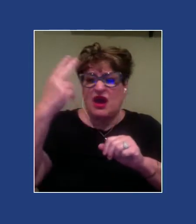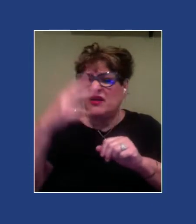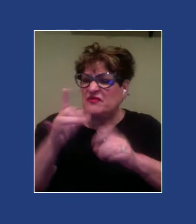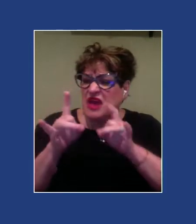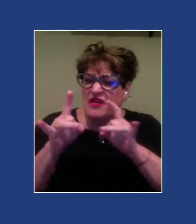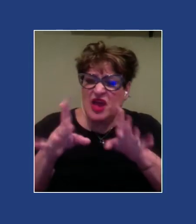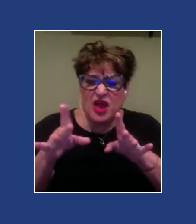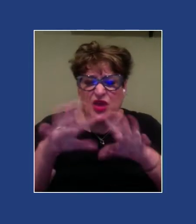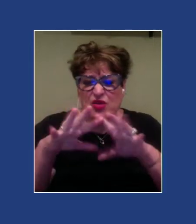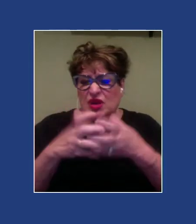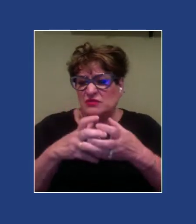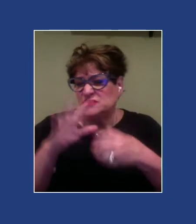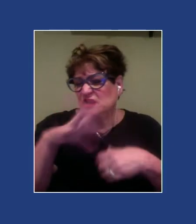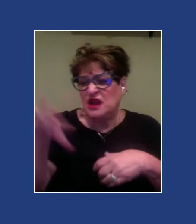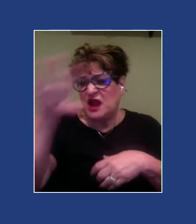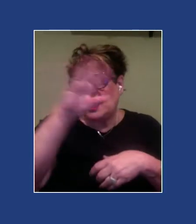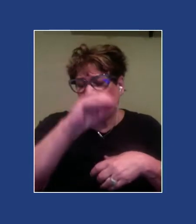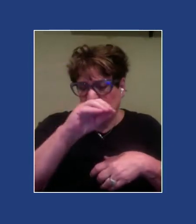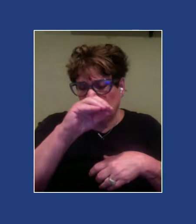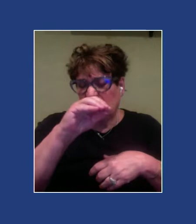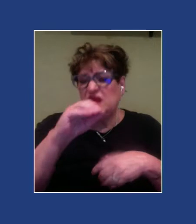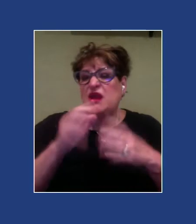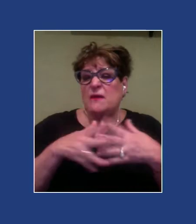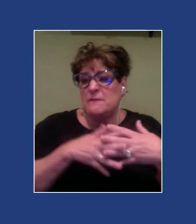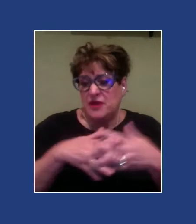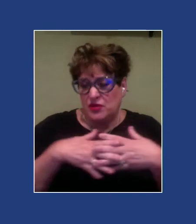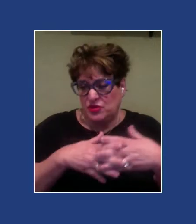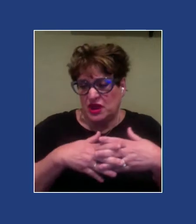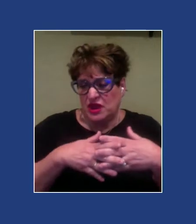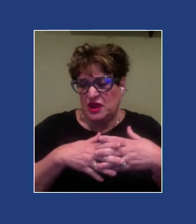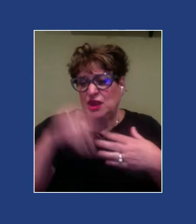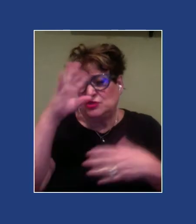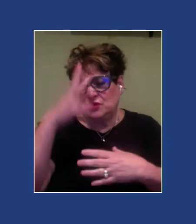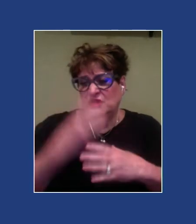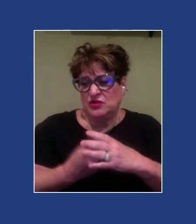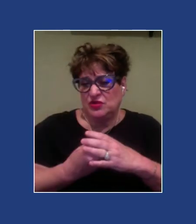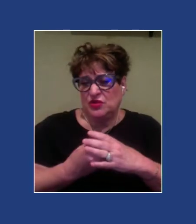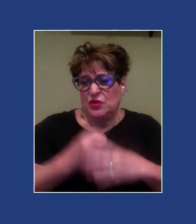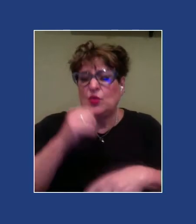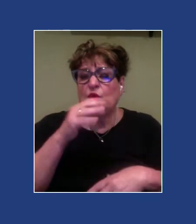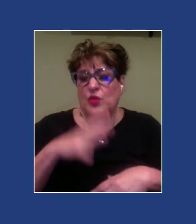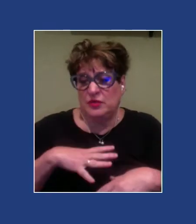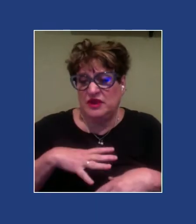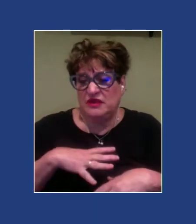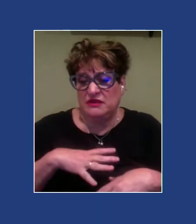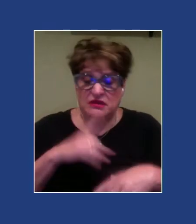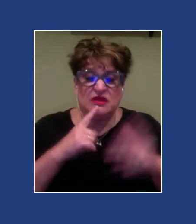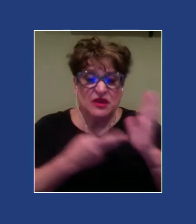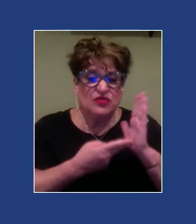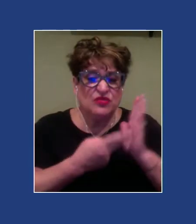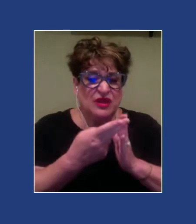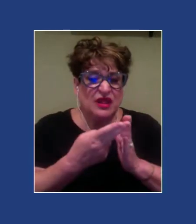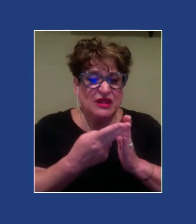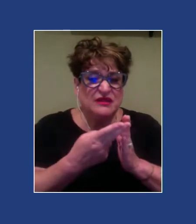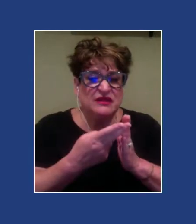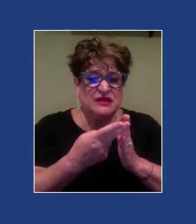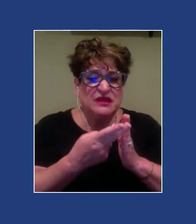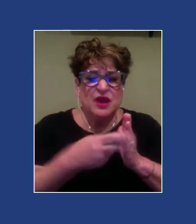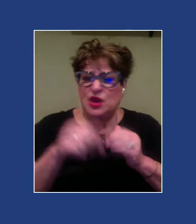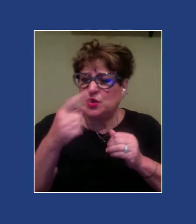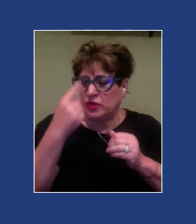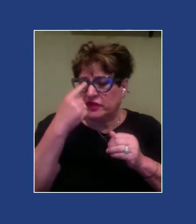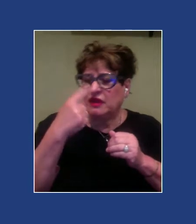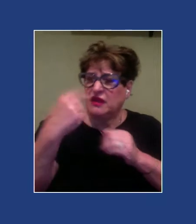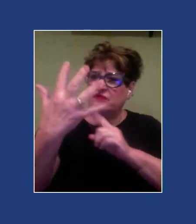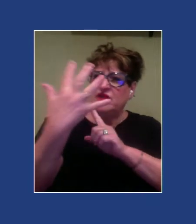US is African American transgender women. So this is the horrific reality that many people are living with. And we think of all of this as external